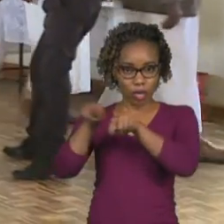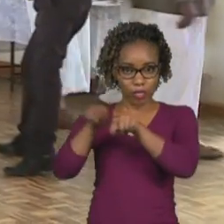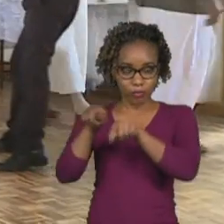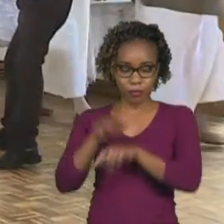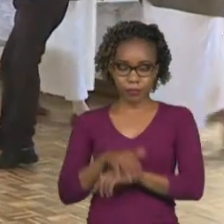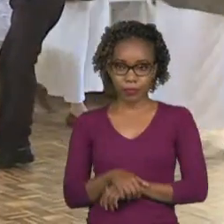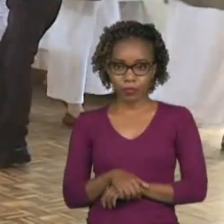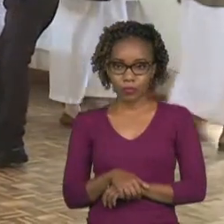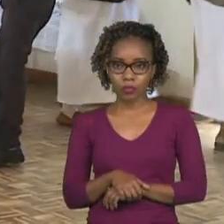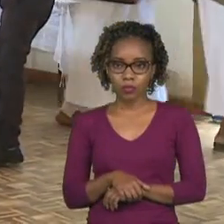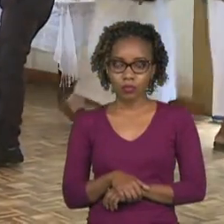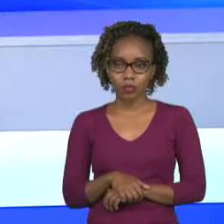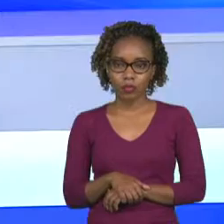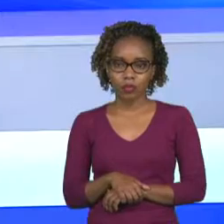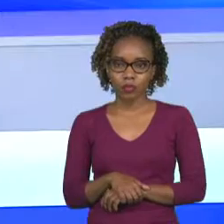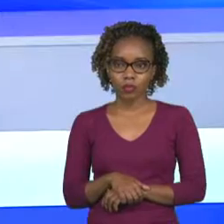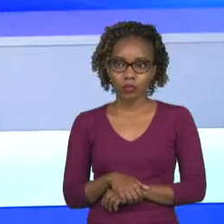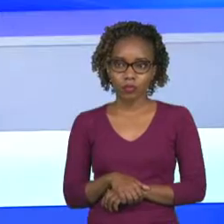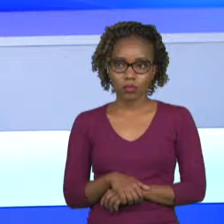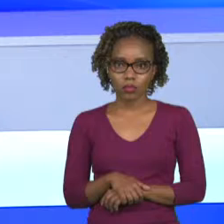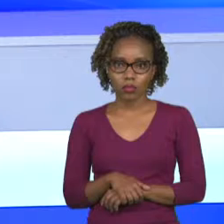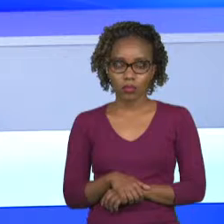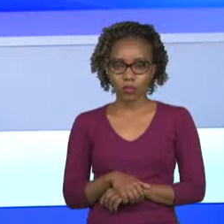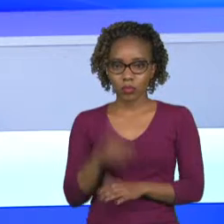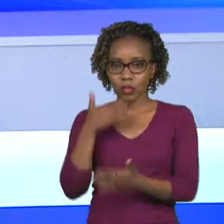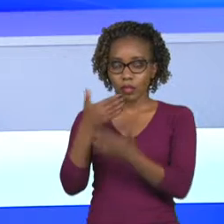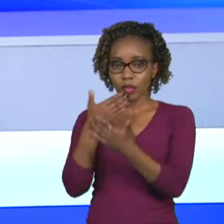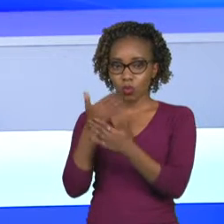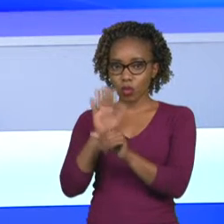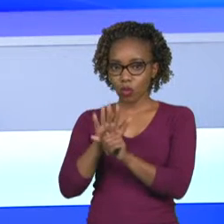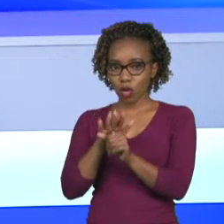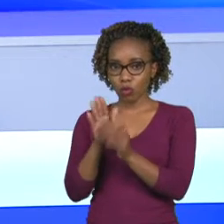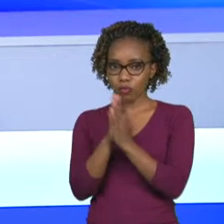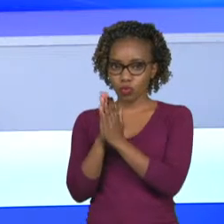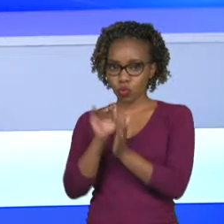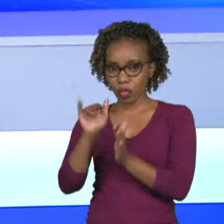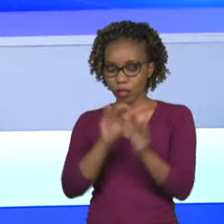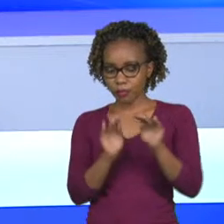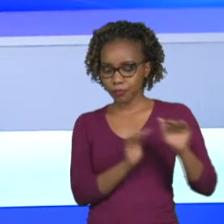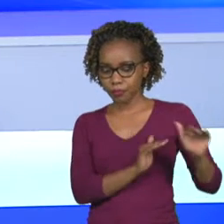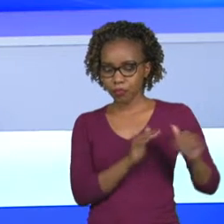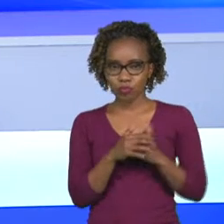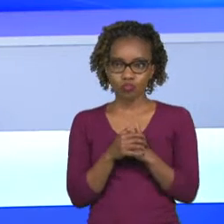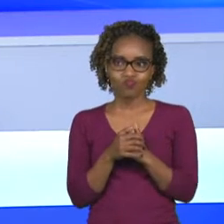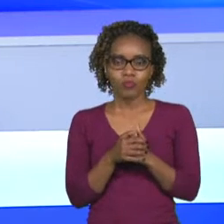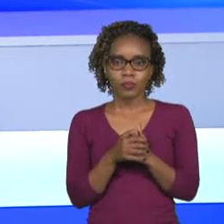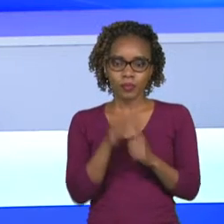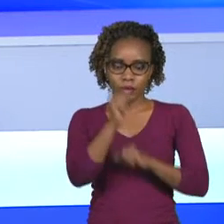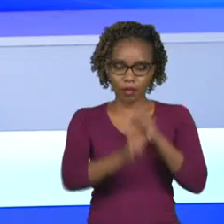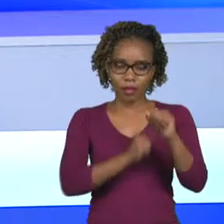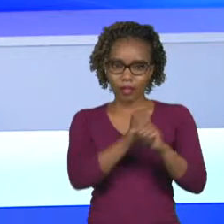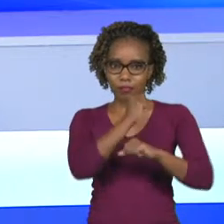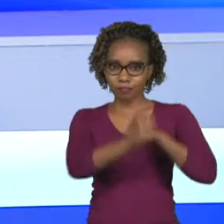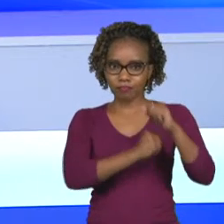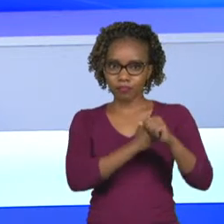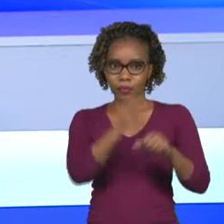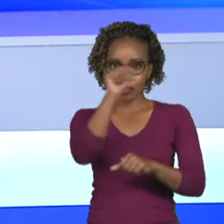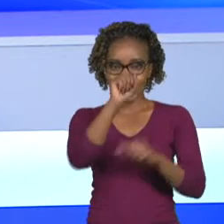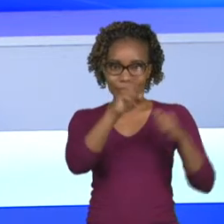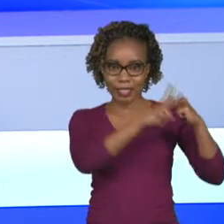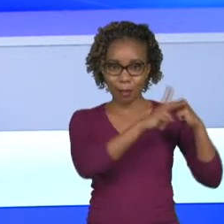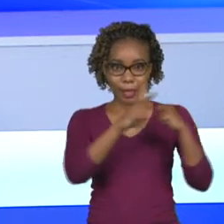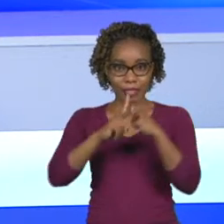Carroll, Switch TV. Thank you, Andrew Carroll, for that story. For a couple of years now, SABASABA market